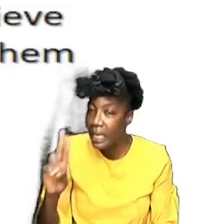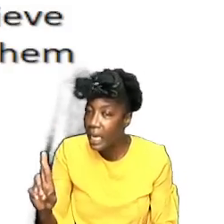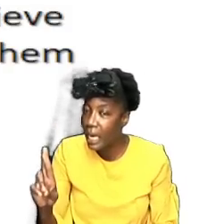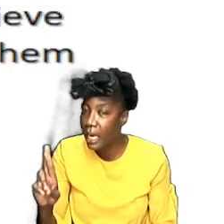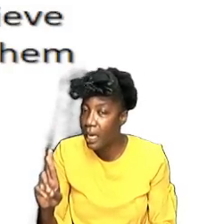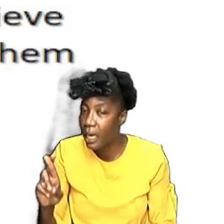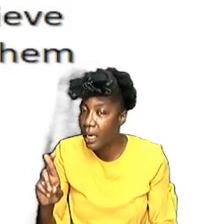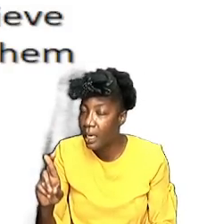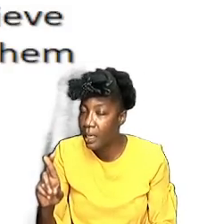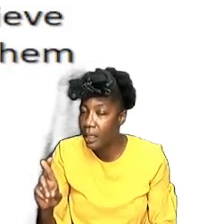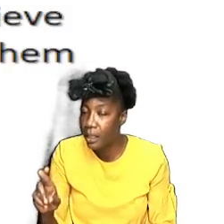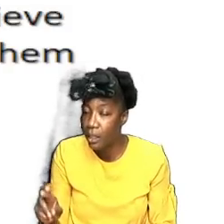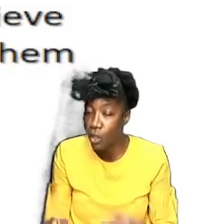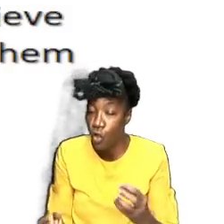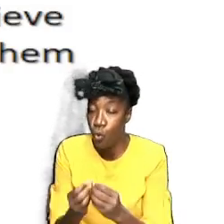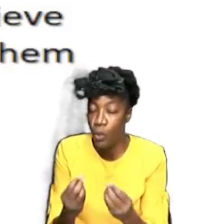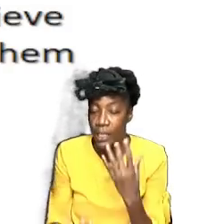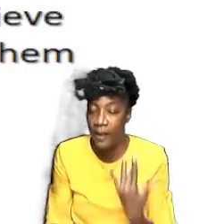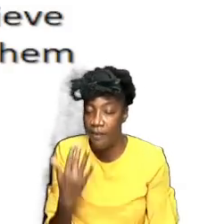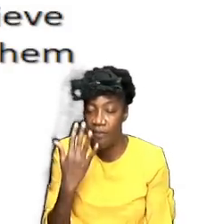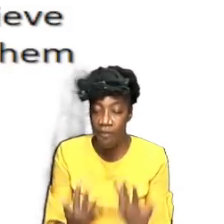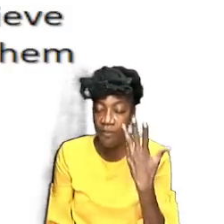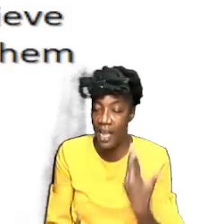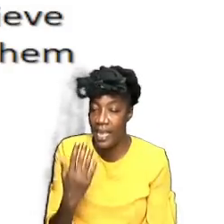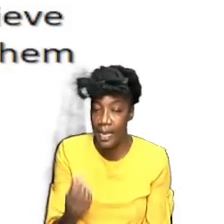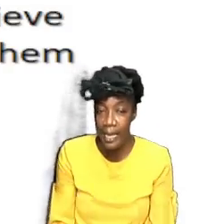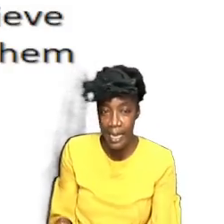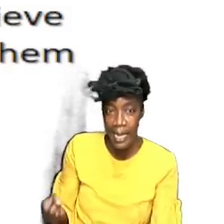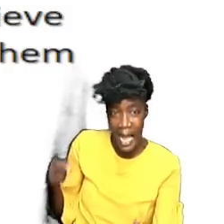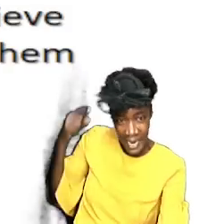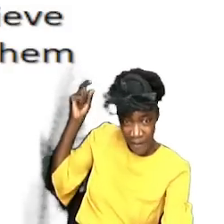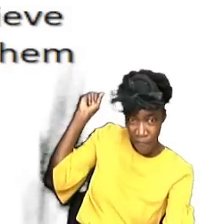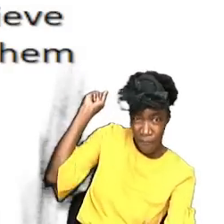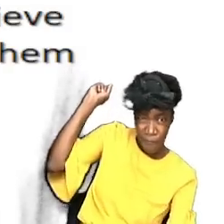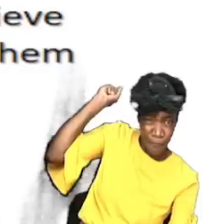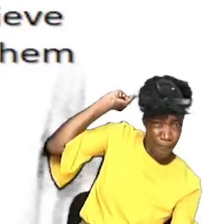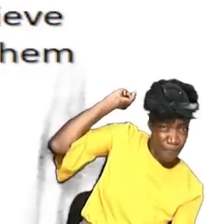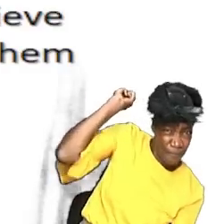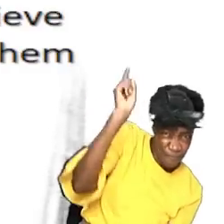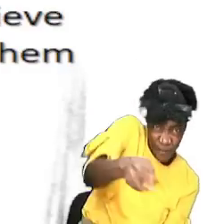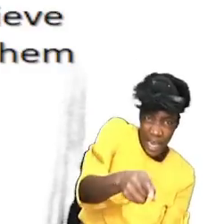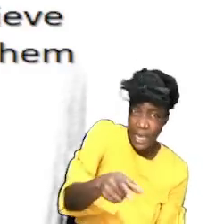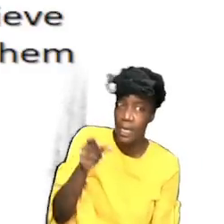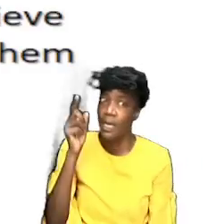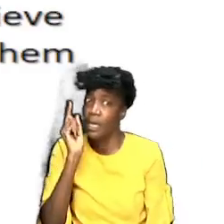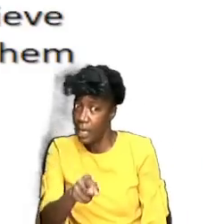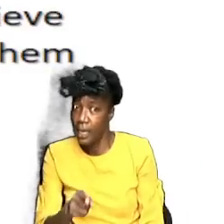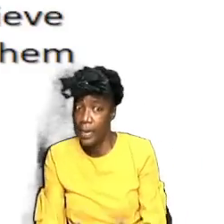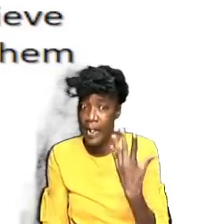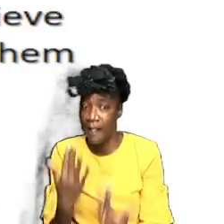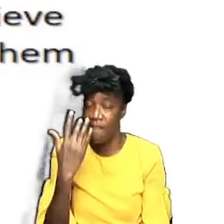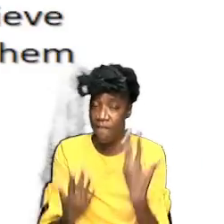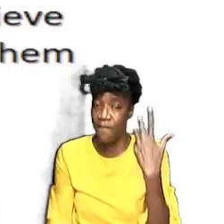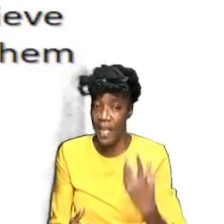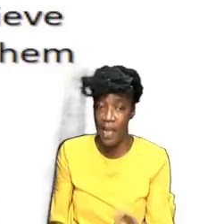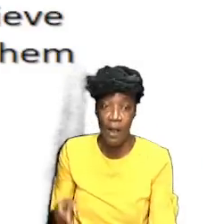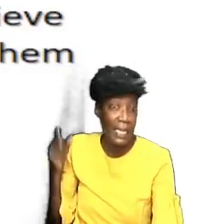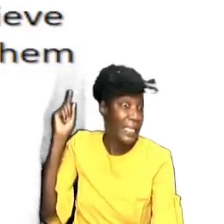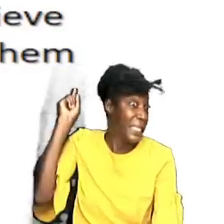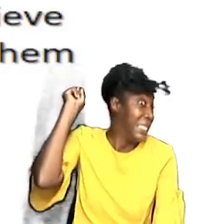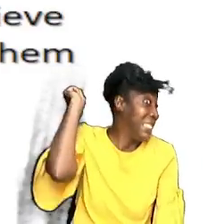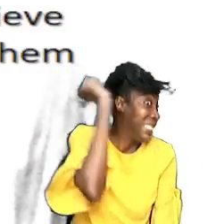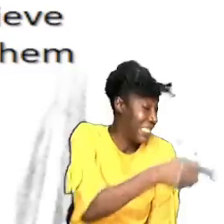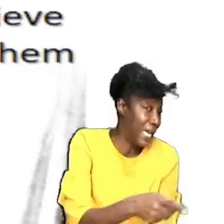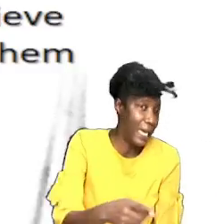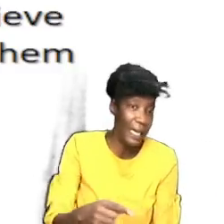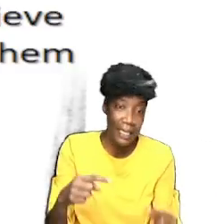lit with fire. And they would have fired that arrow towards you. That's why it's called the fiery darts of the enemy. I tell you, Paul was